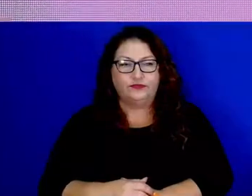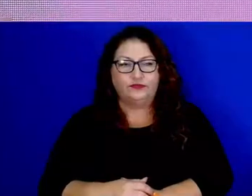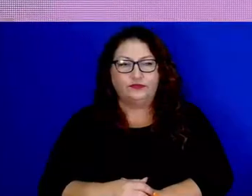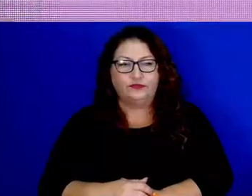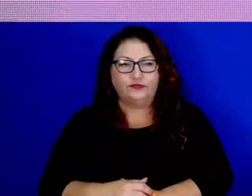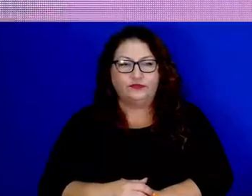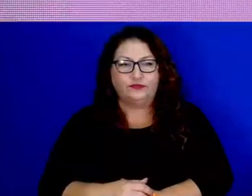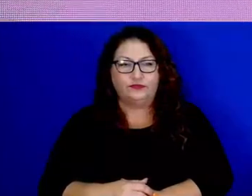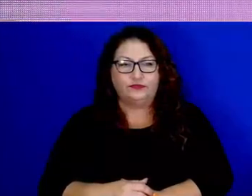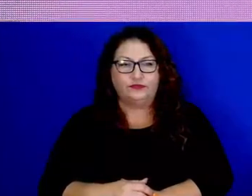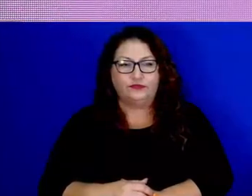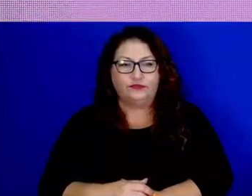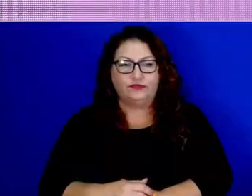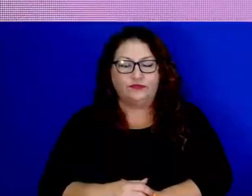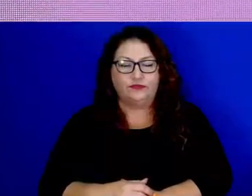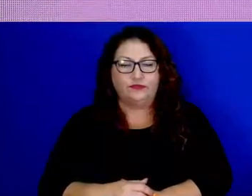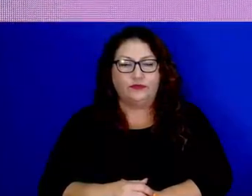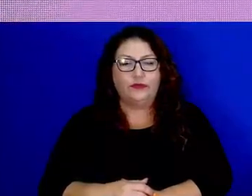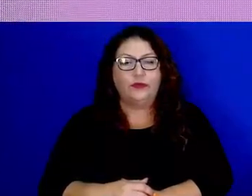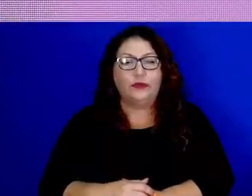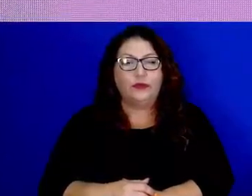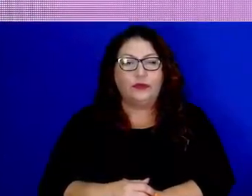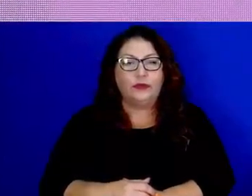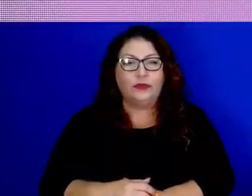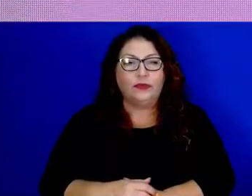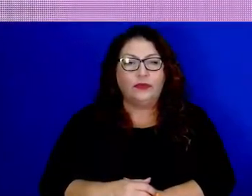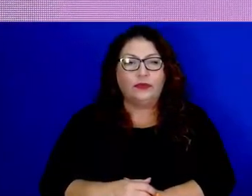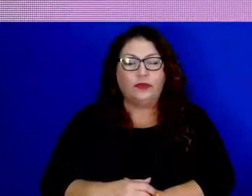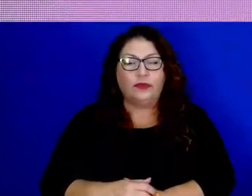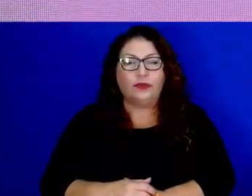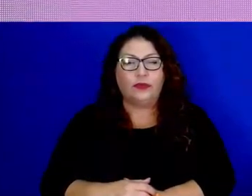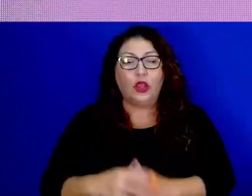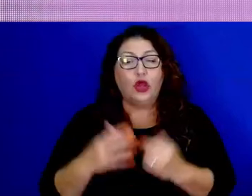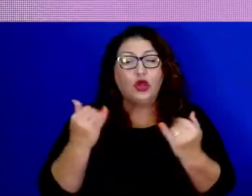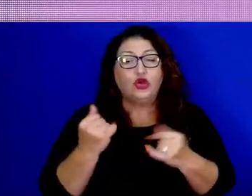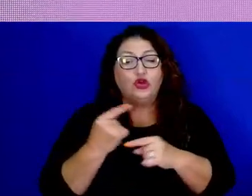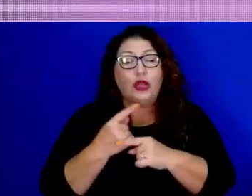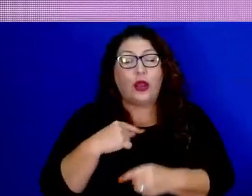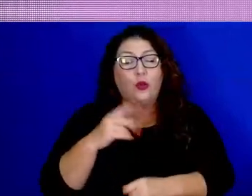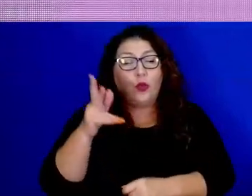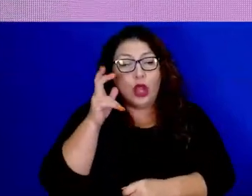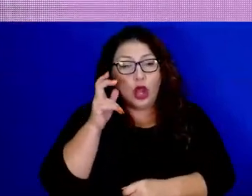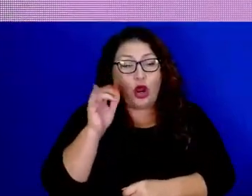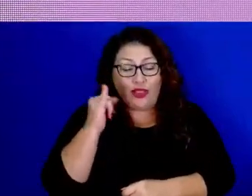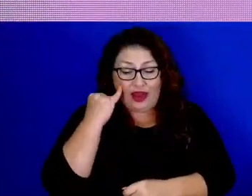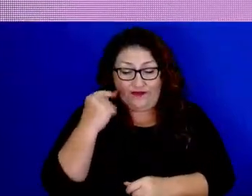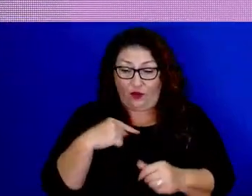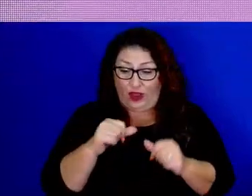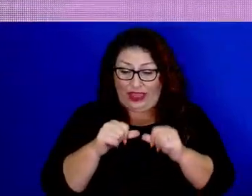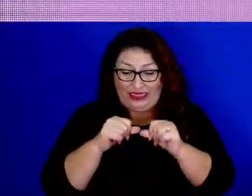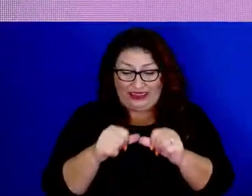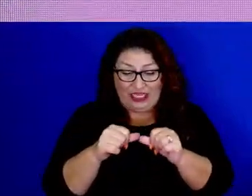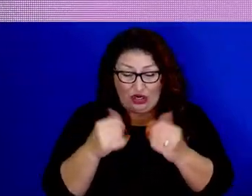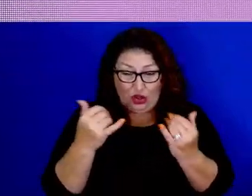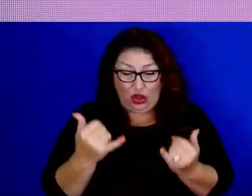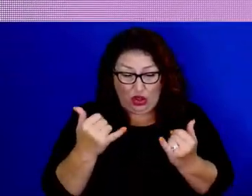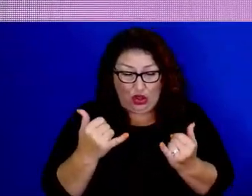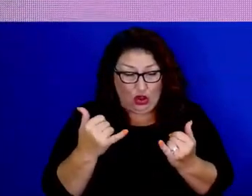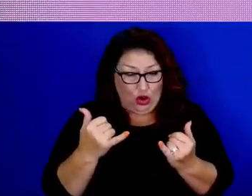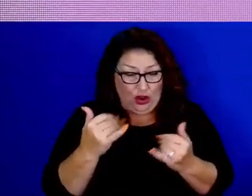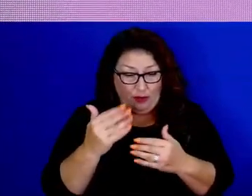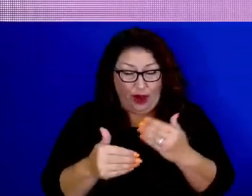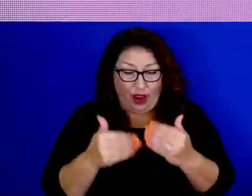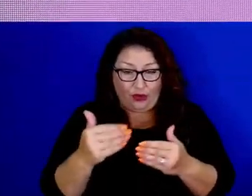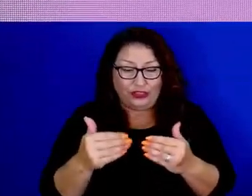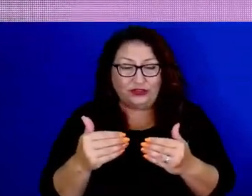Dear participants, today we heard that if we continue at the current rate of progress, it will